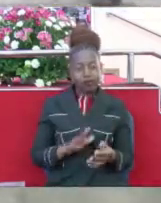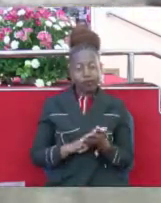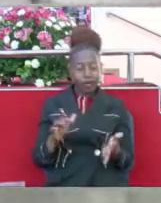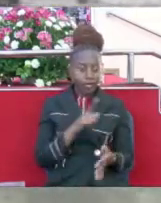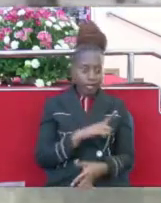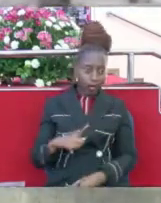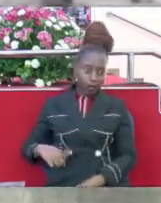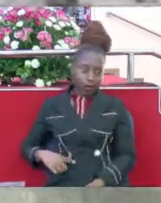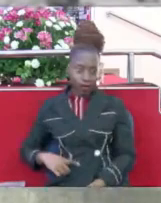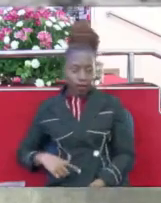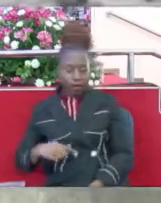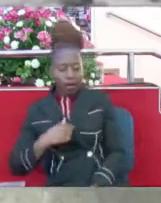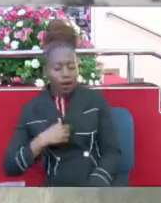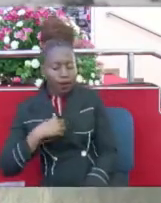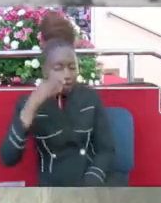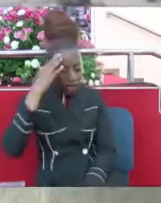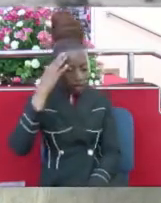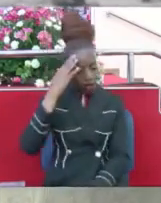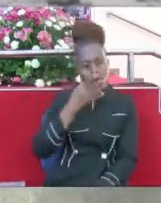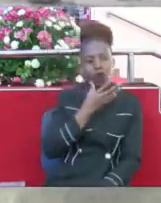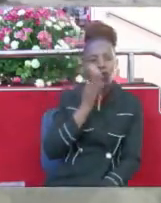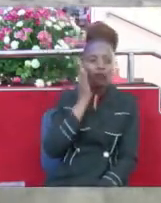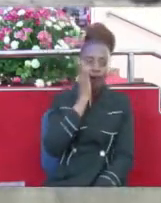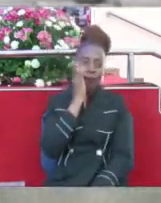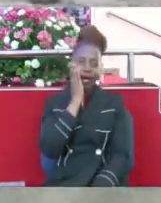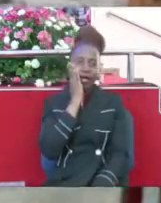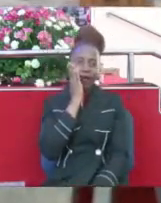Amen. I know of a mother, now the son is a pastor currently.